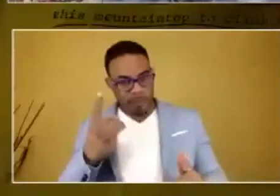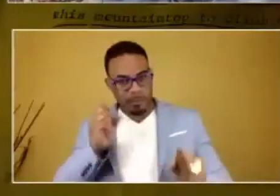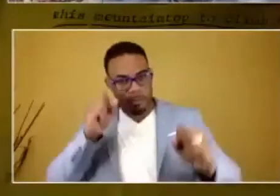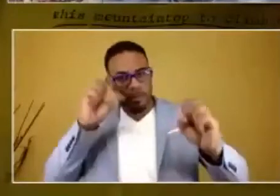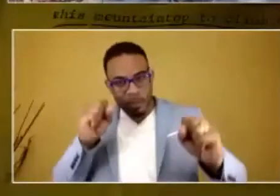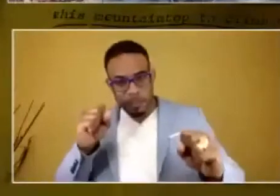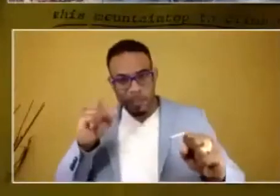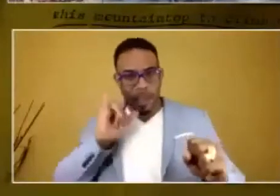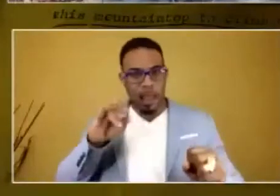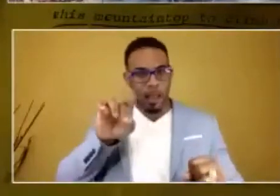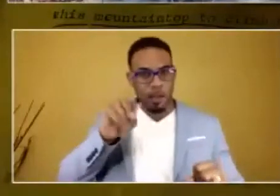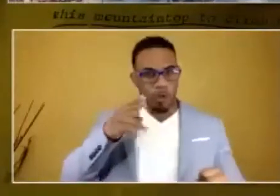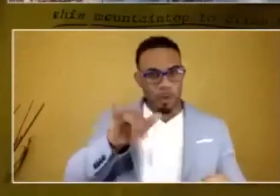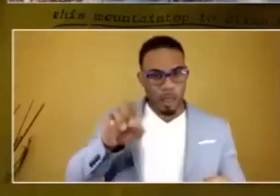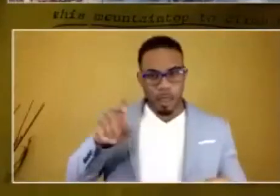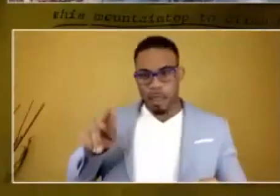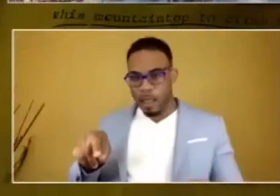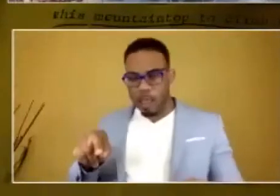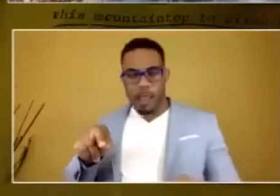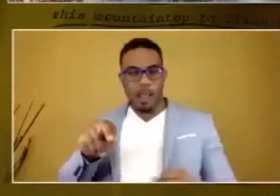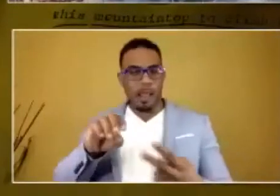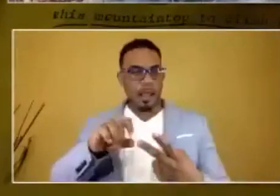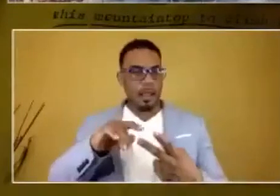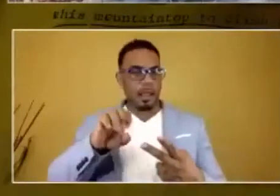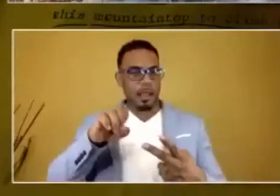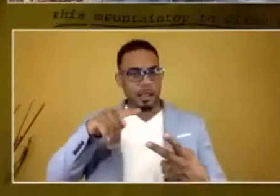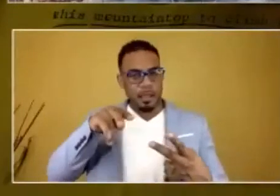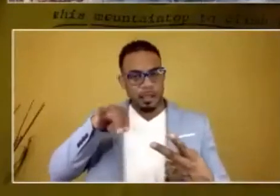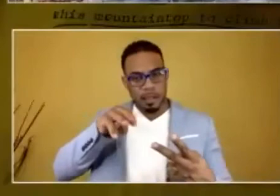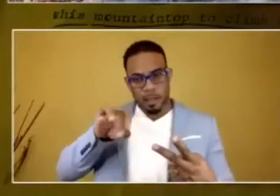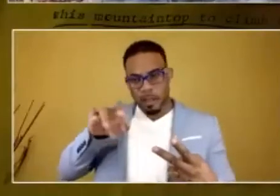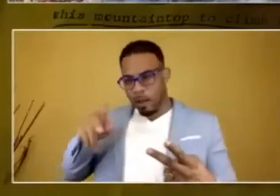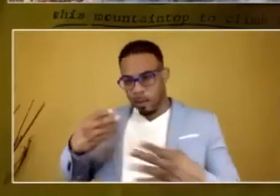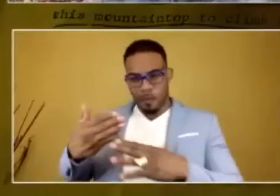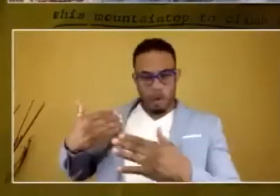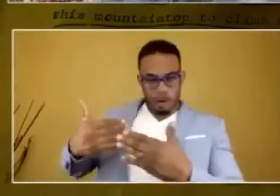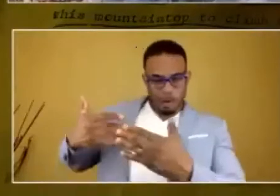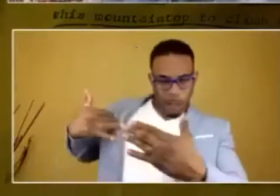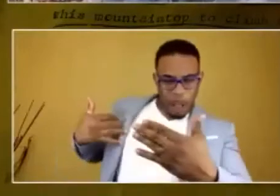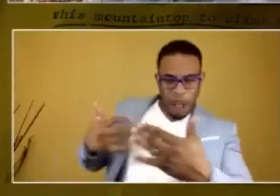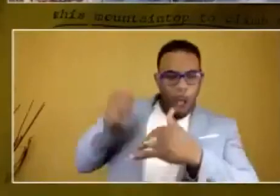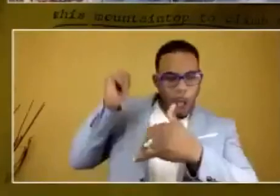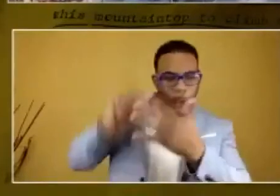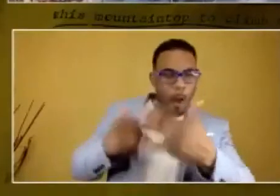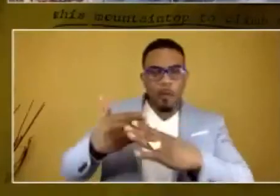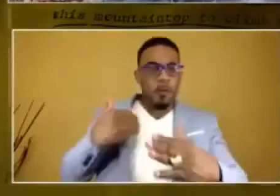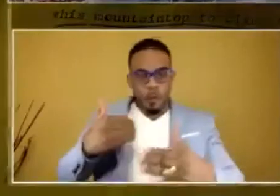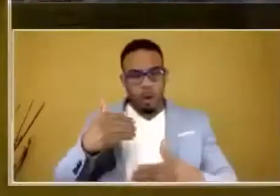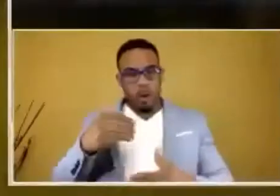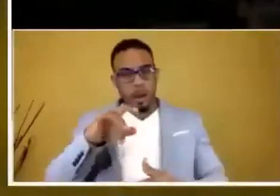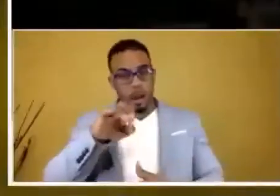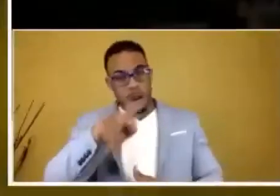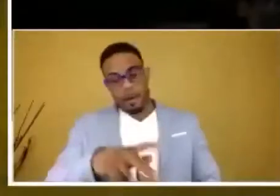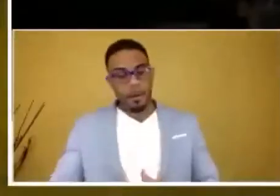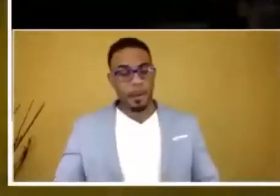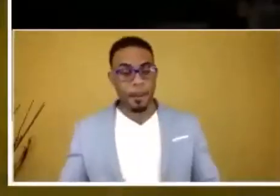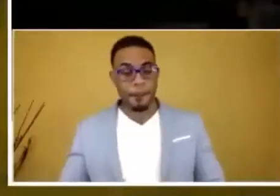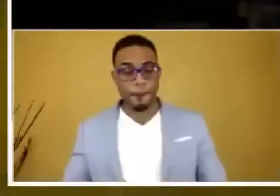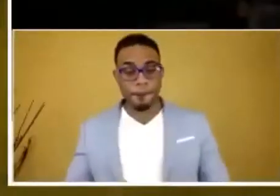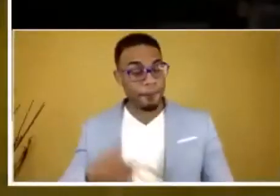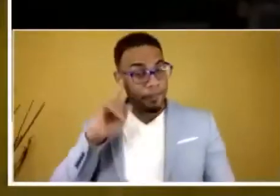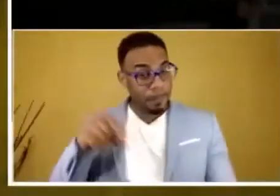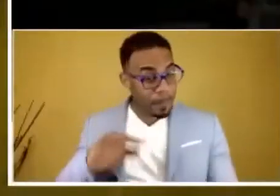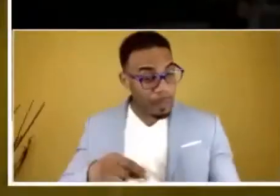Dorothy Cotton, and Septima Clark before her, and all of the others before Miss Clark. I think